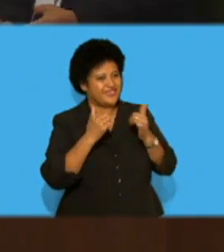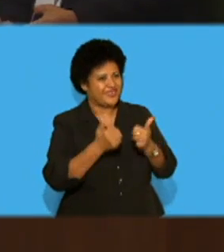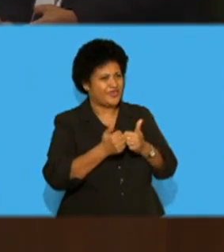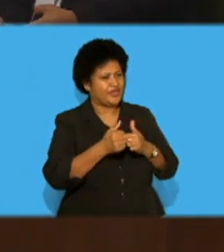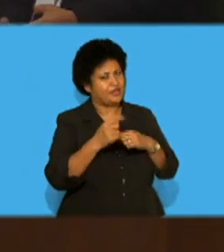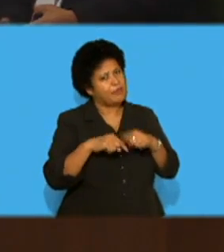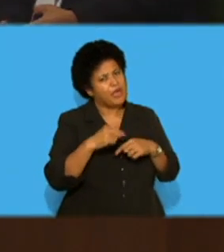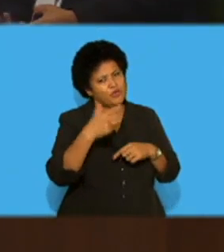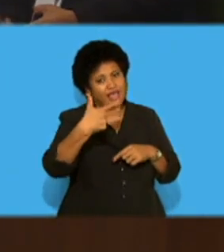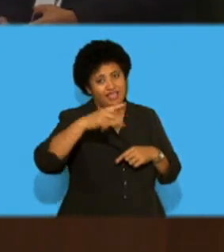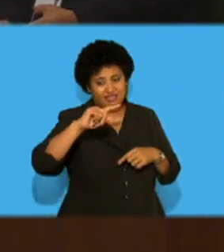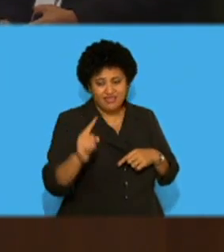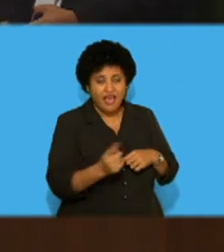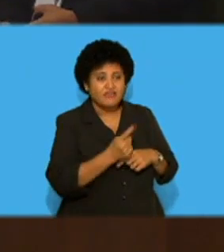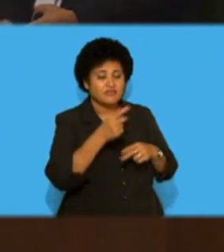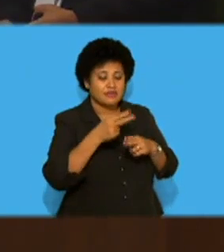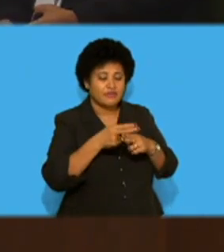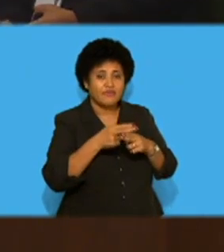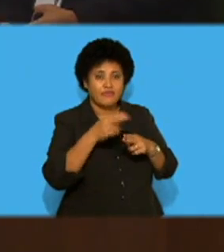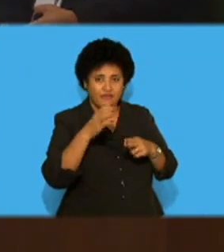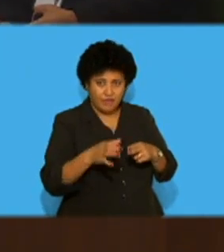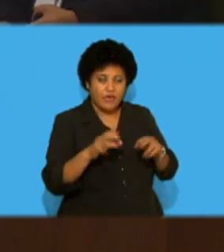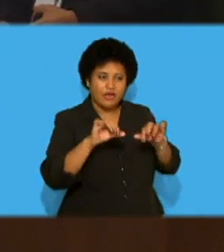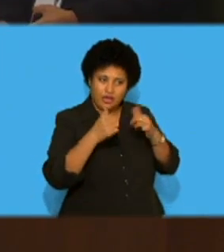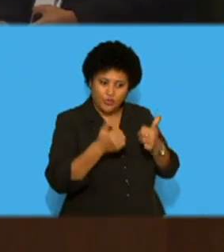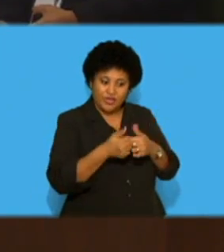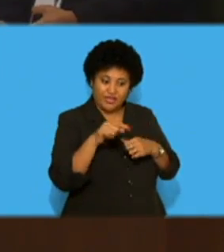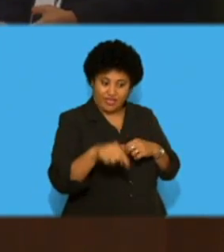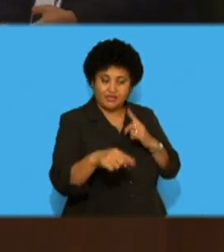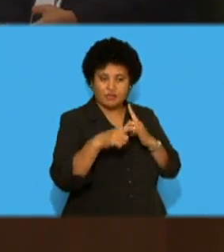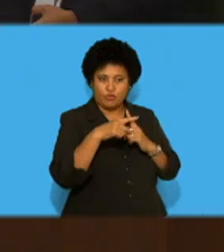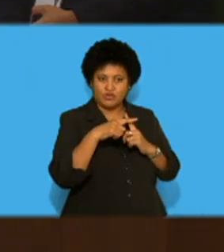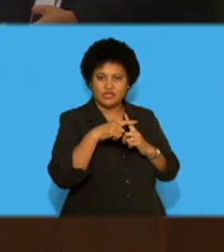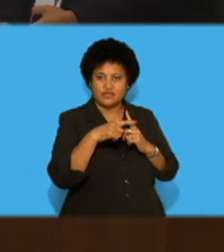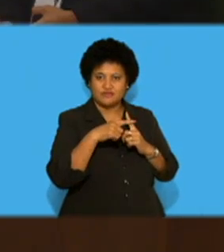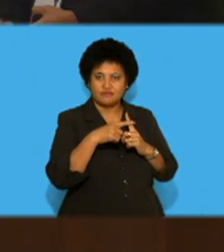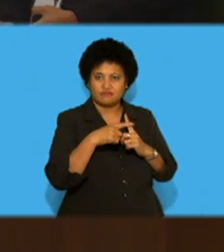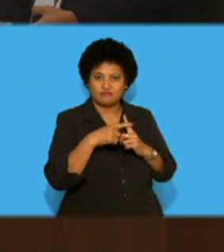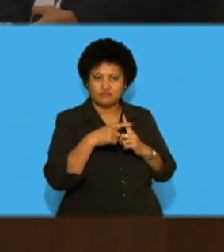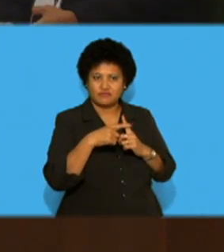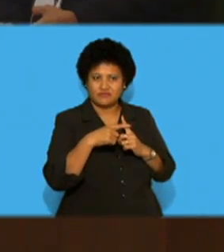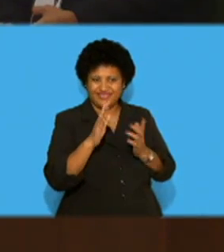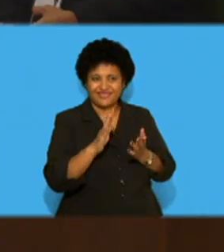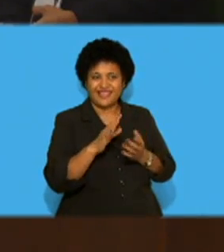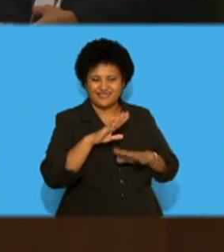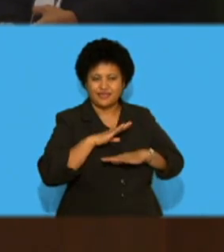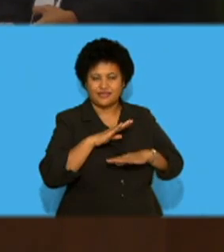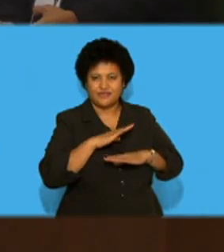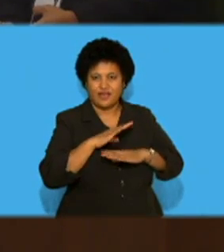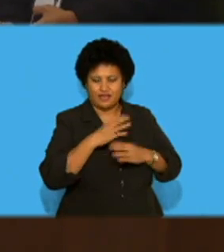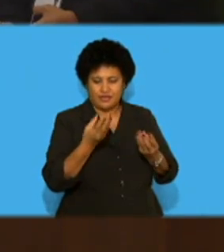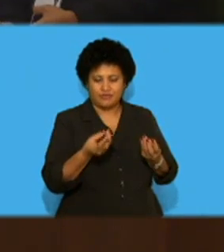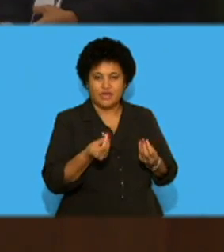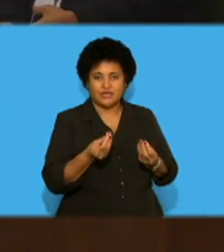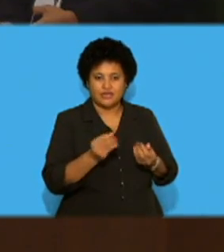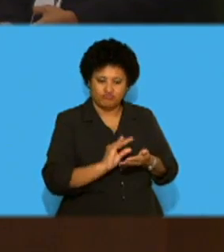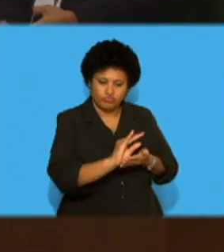from this, agree with this, they believe it's a positive thing. Now, Madam Speaker, the reality is